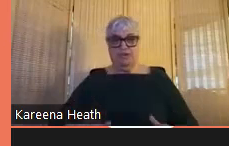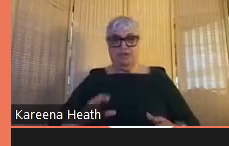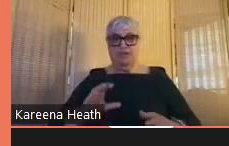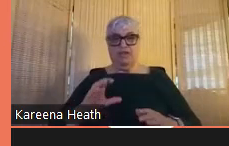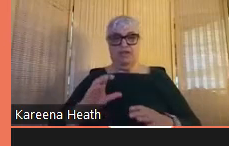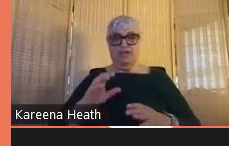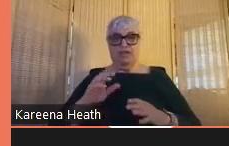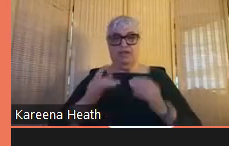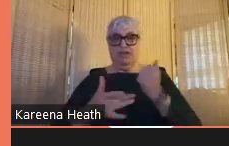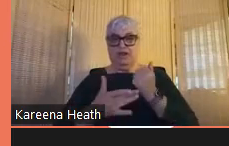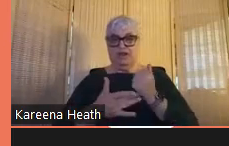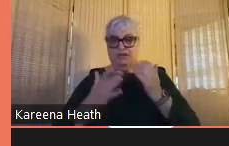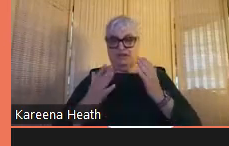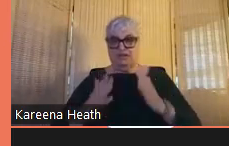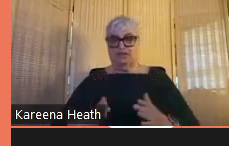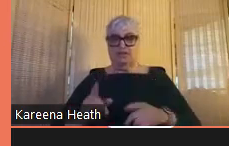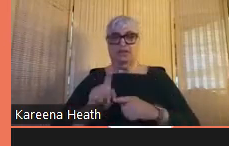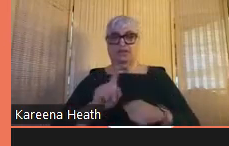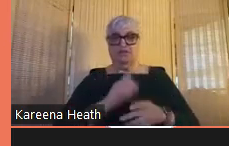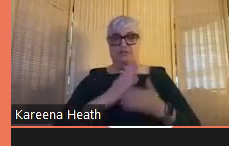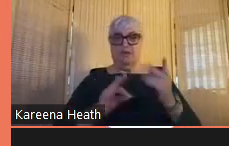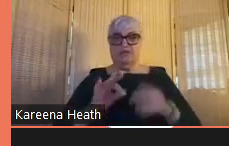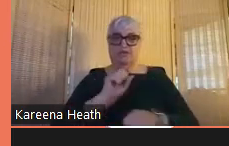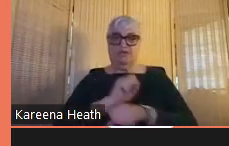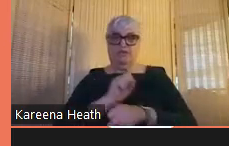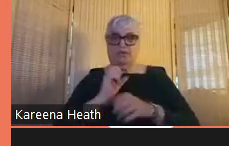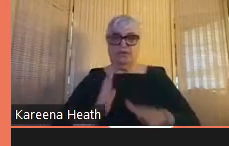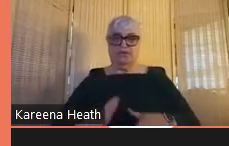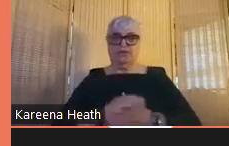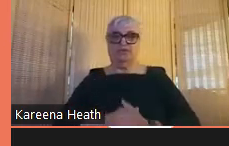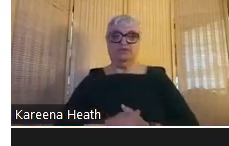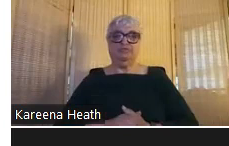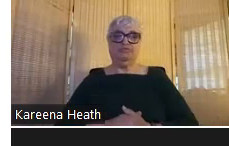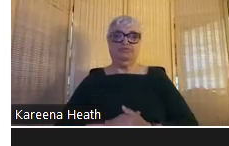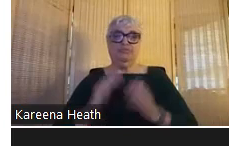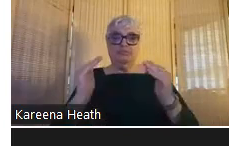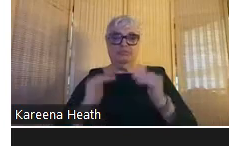addiction technicians as part of their treatment personnel definition. Next slide.